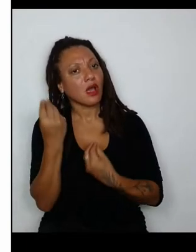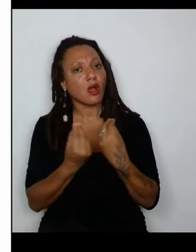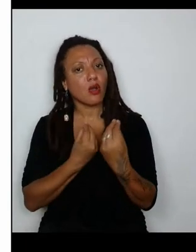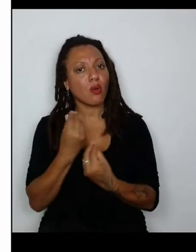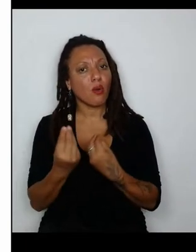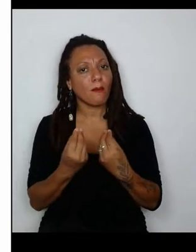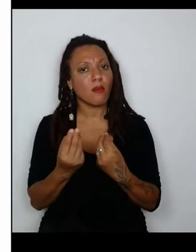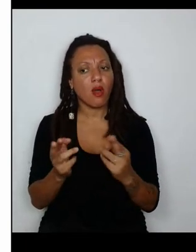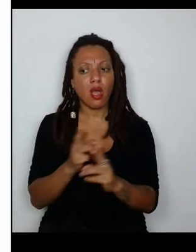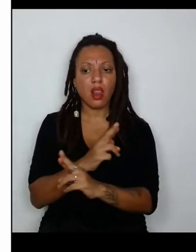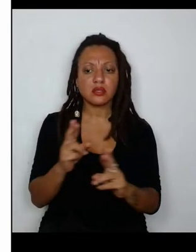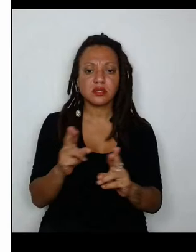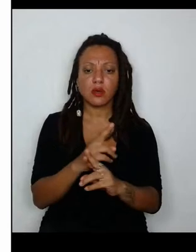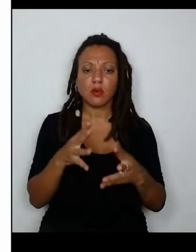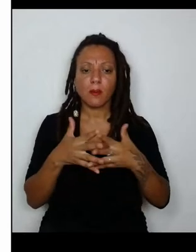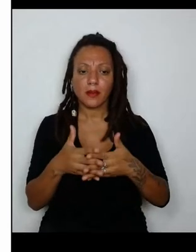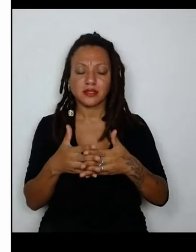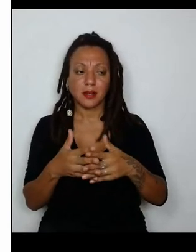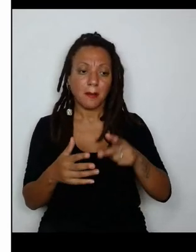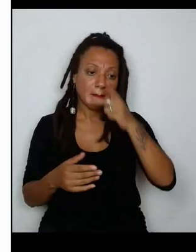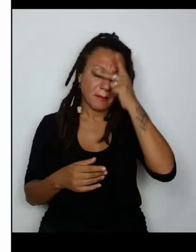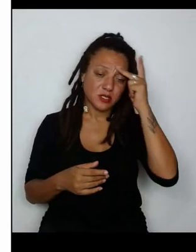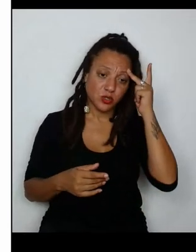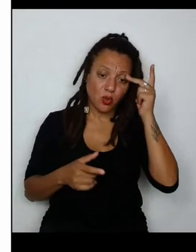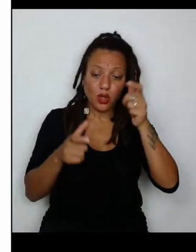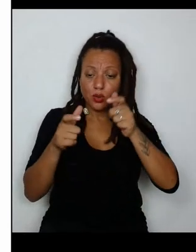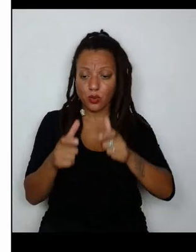things that gogan provides us